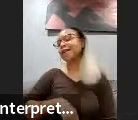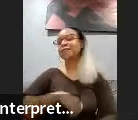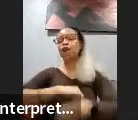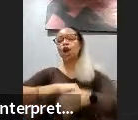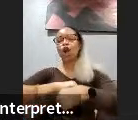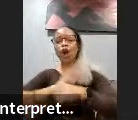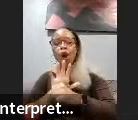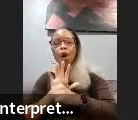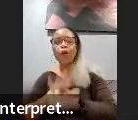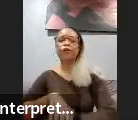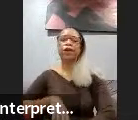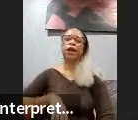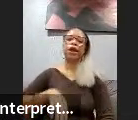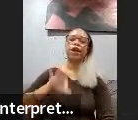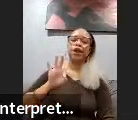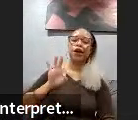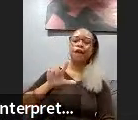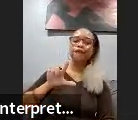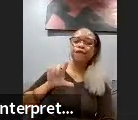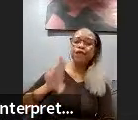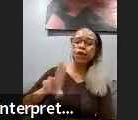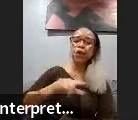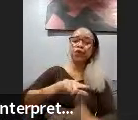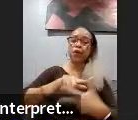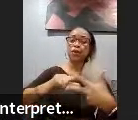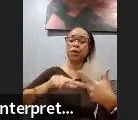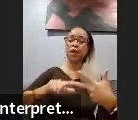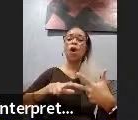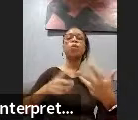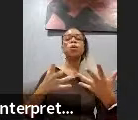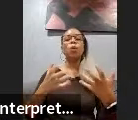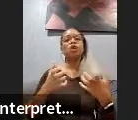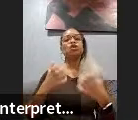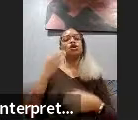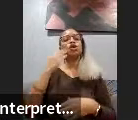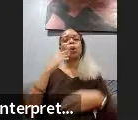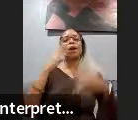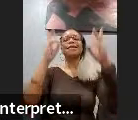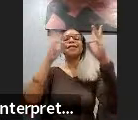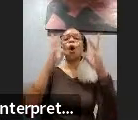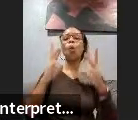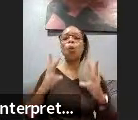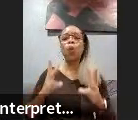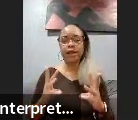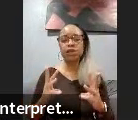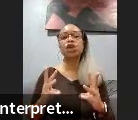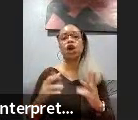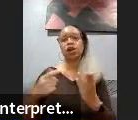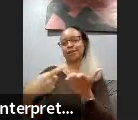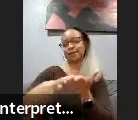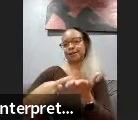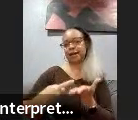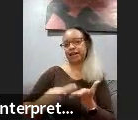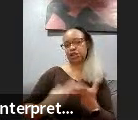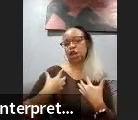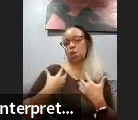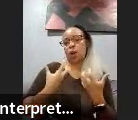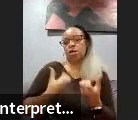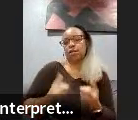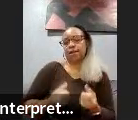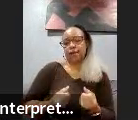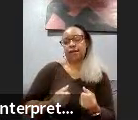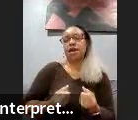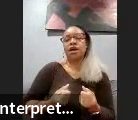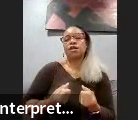flu. So we wanted to know that this is a winter wellness campaign. And so we really were honing in on the impacts of viruses that were